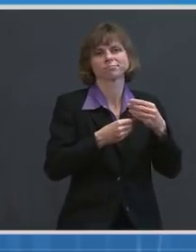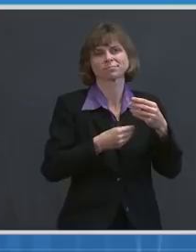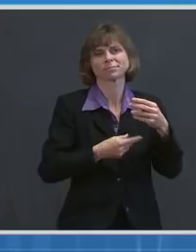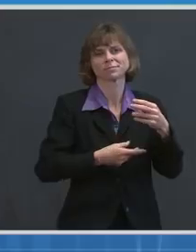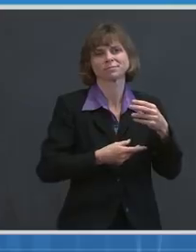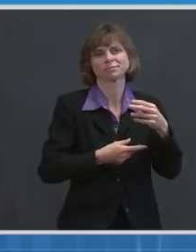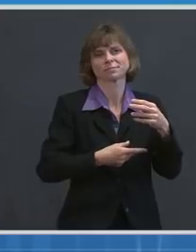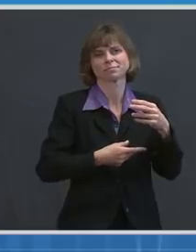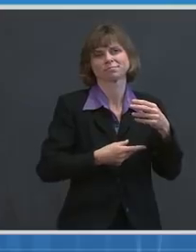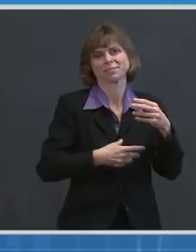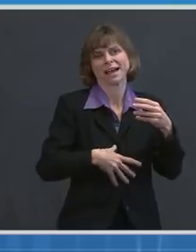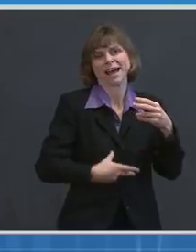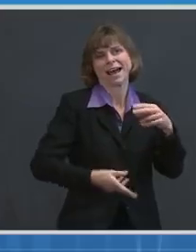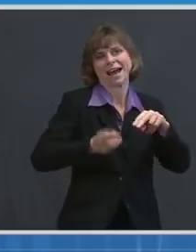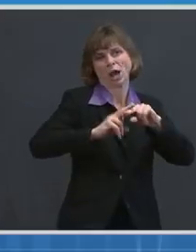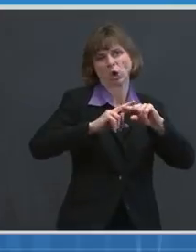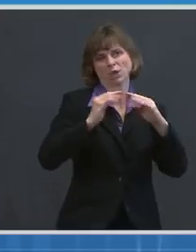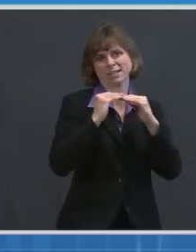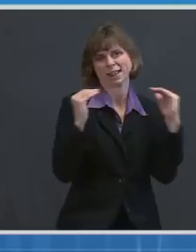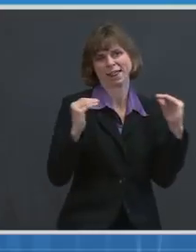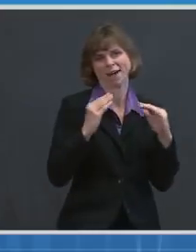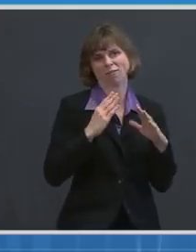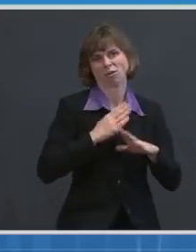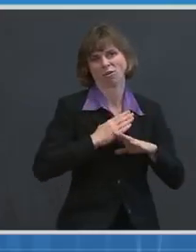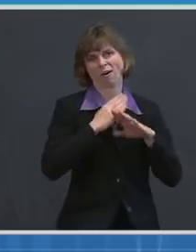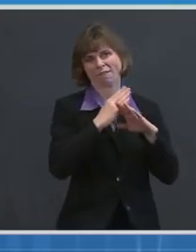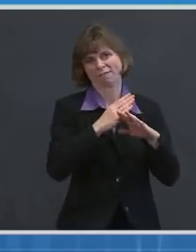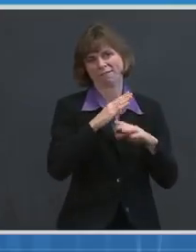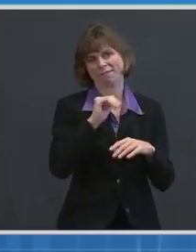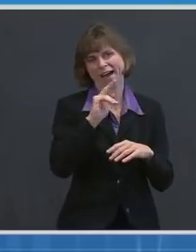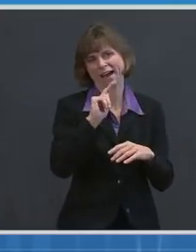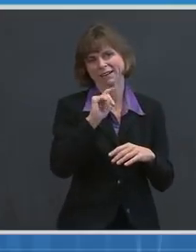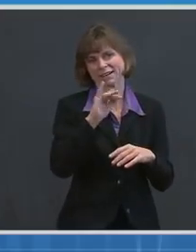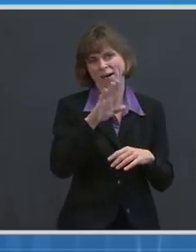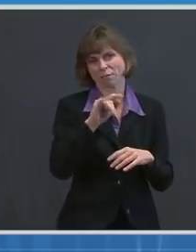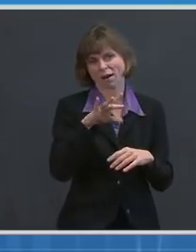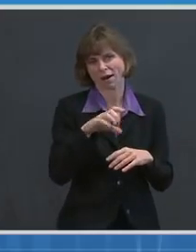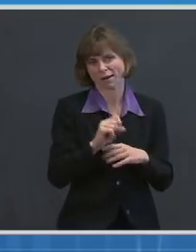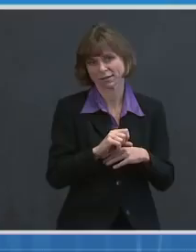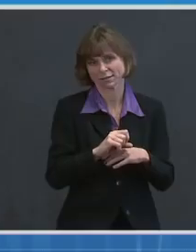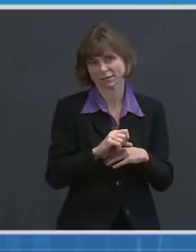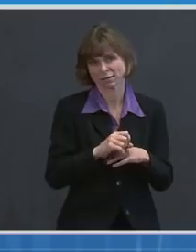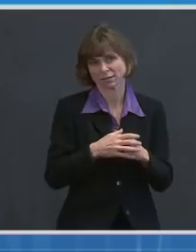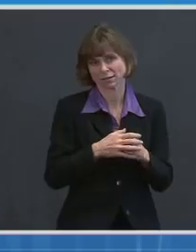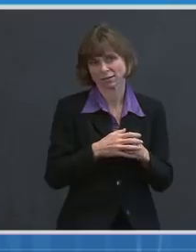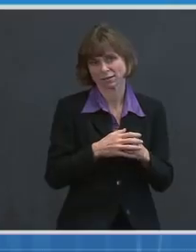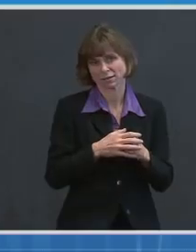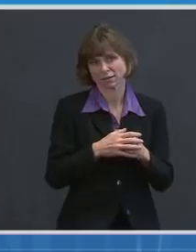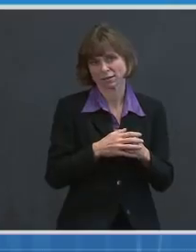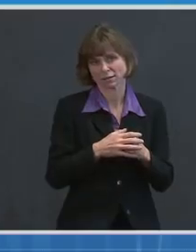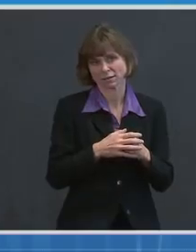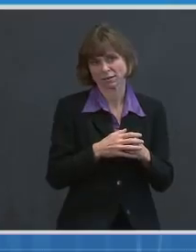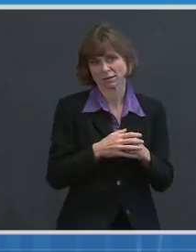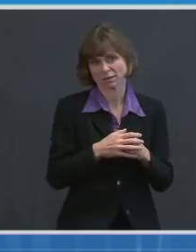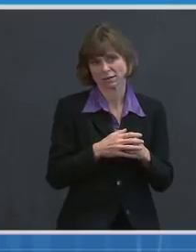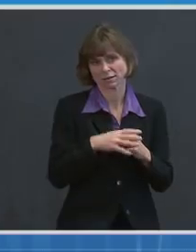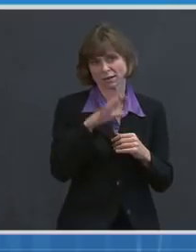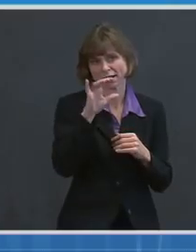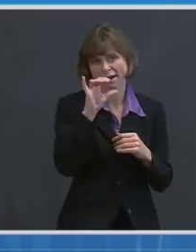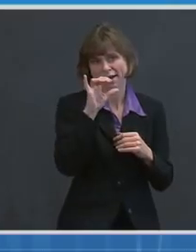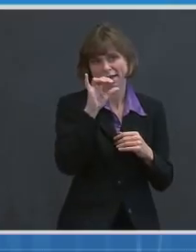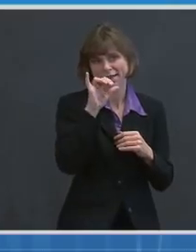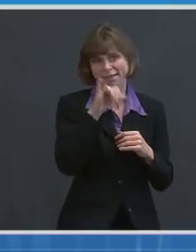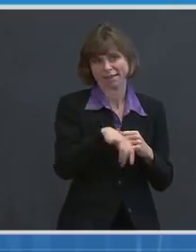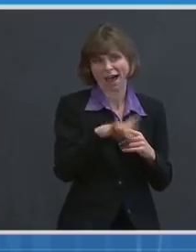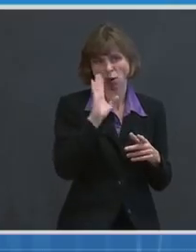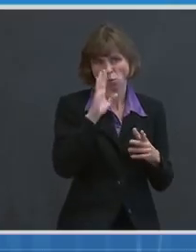neutralizing antibodies. The parameter there will be taking a look at what the level of boost of antibody, because